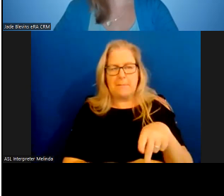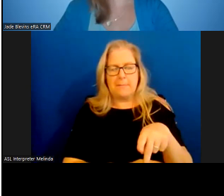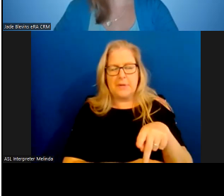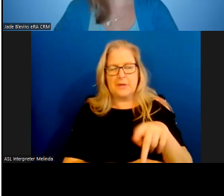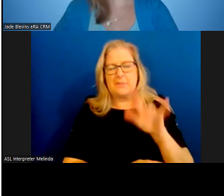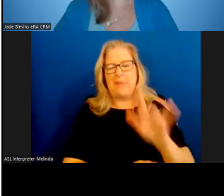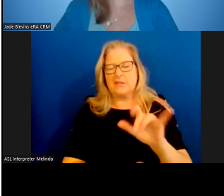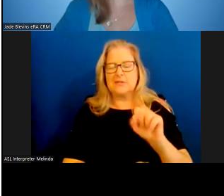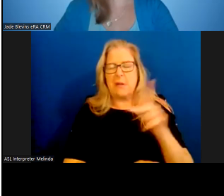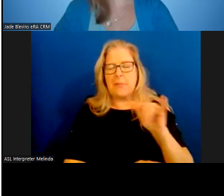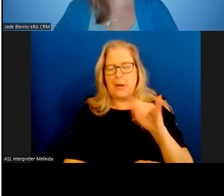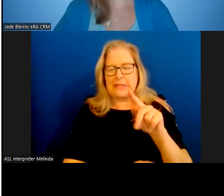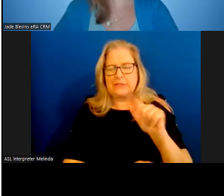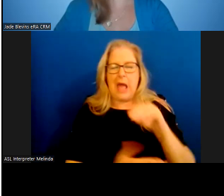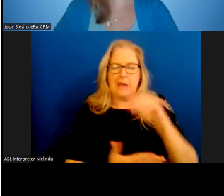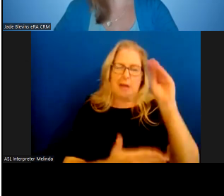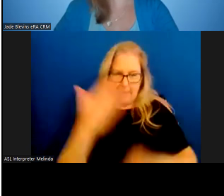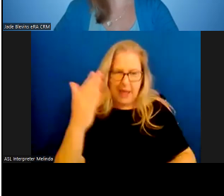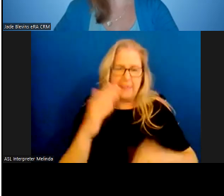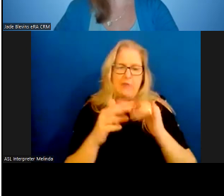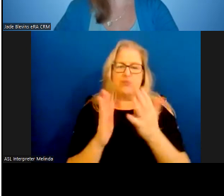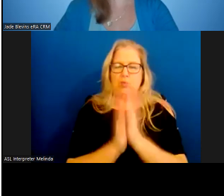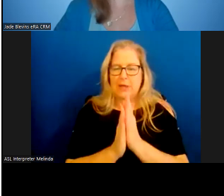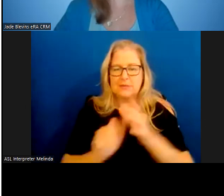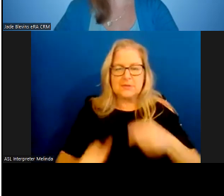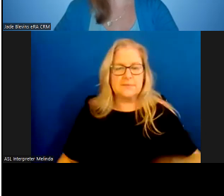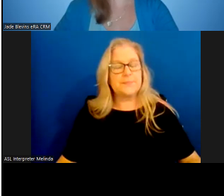button, and complete the request.